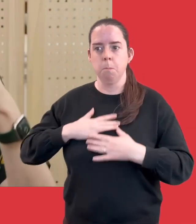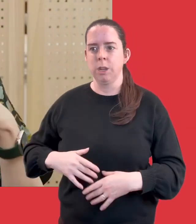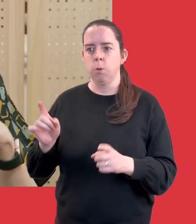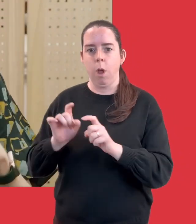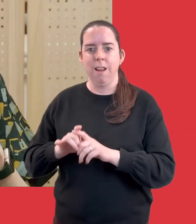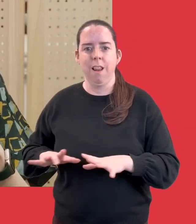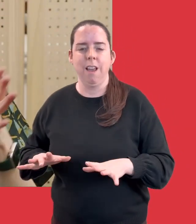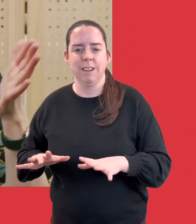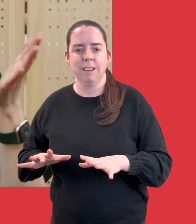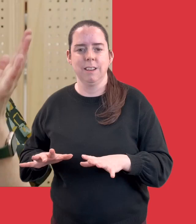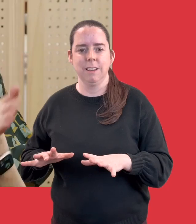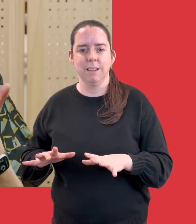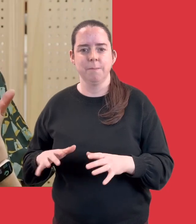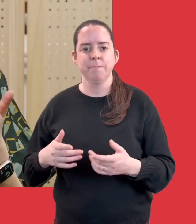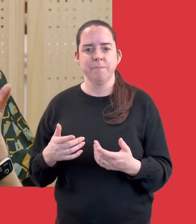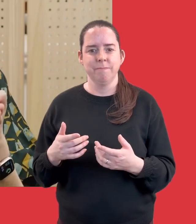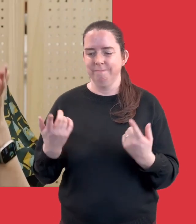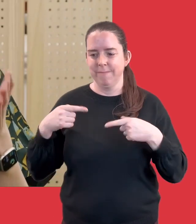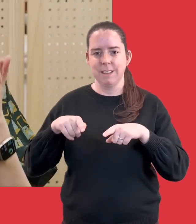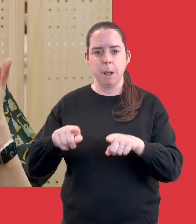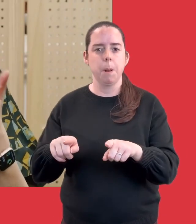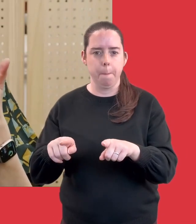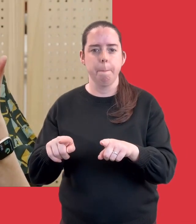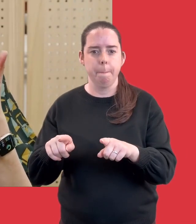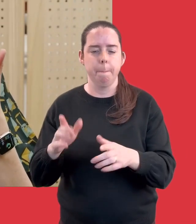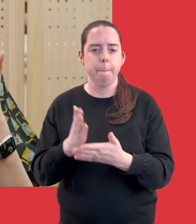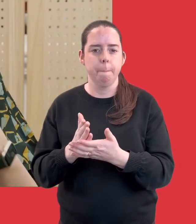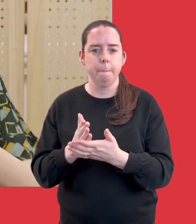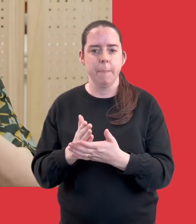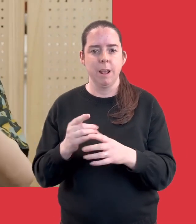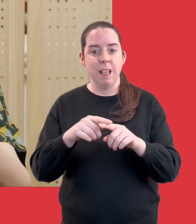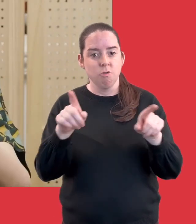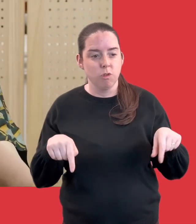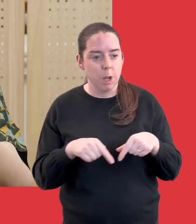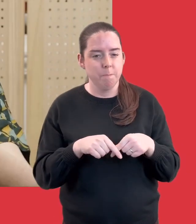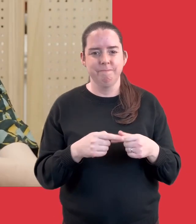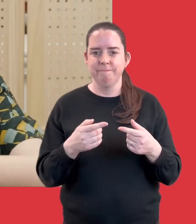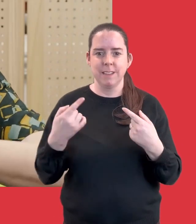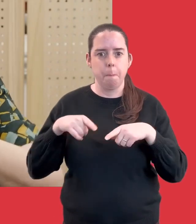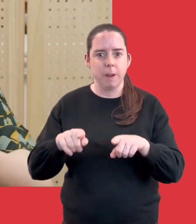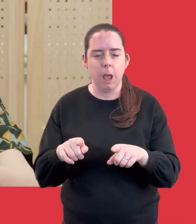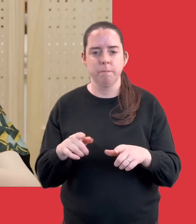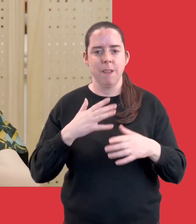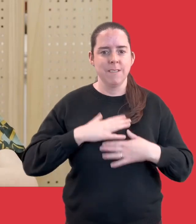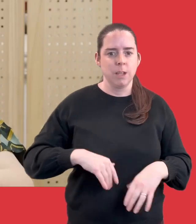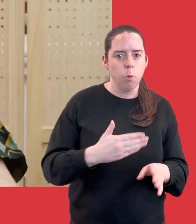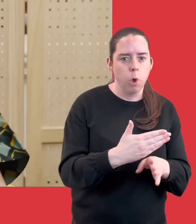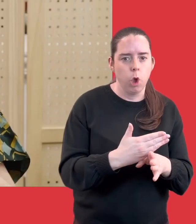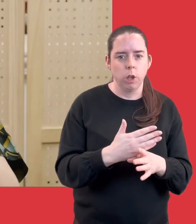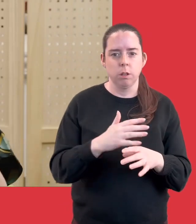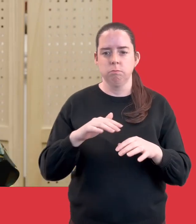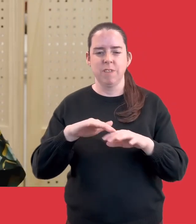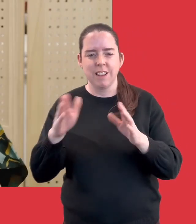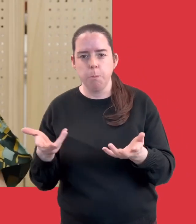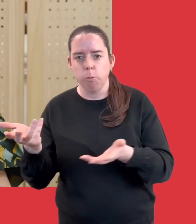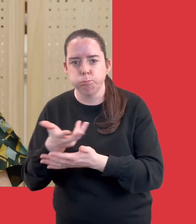how that manifests in the body. Both of those things are happening at the same time in the room, and the days are broken up with some physical work,